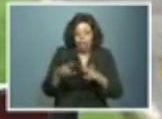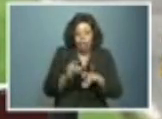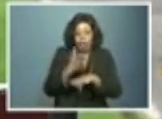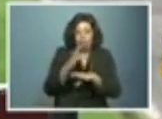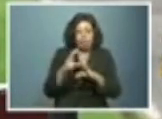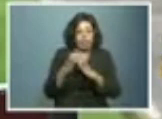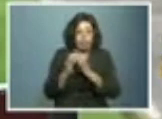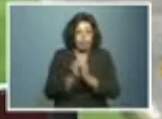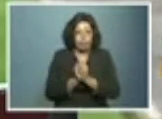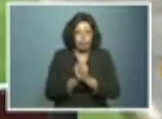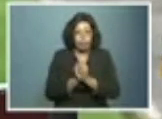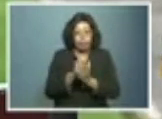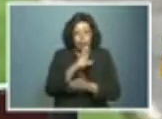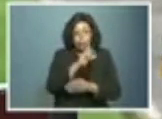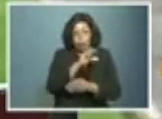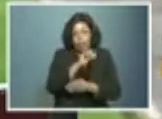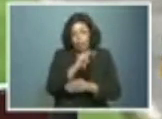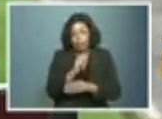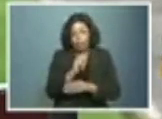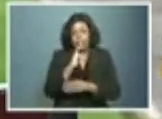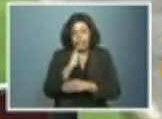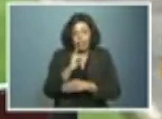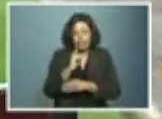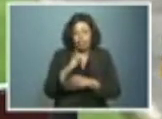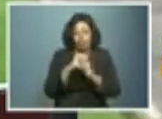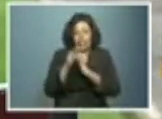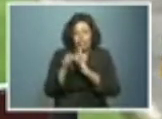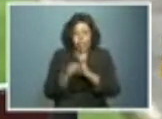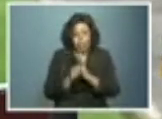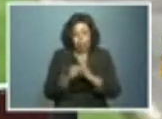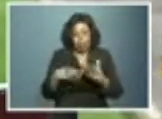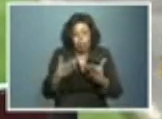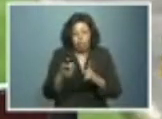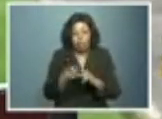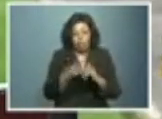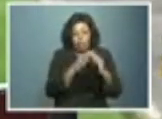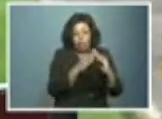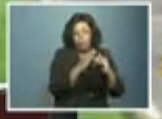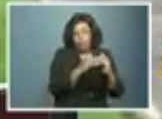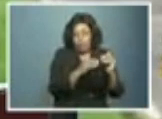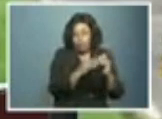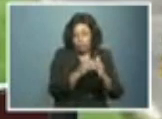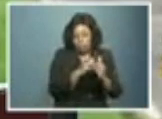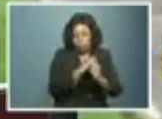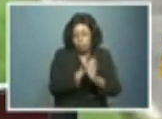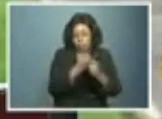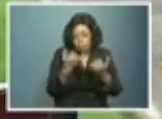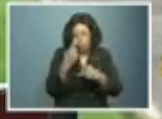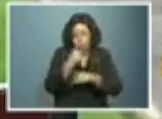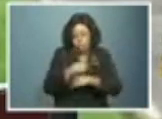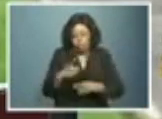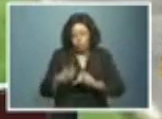company. Colina is an organization that is committed to community building. Today, we are making donations to